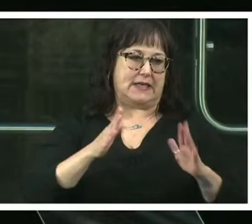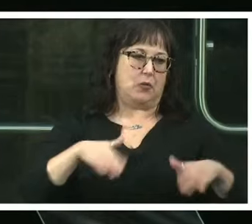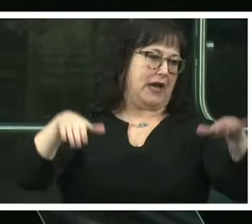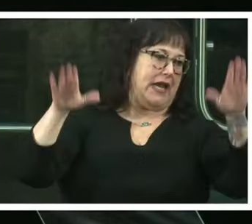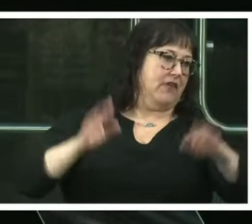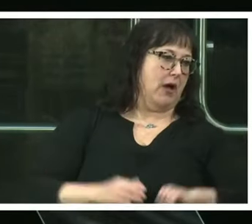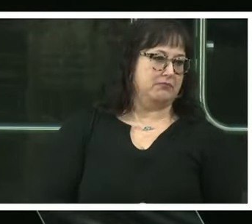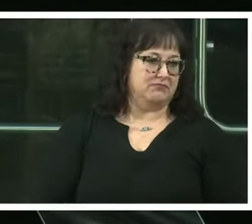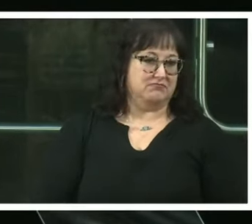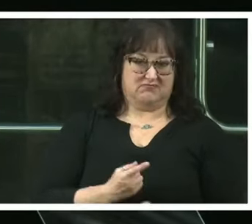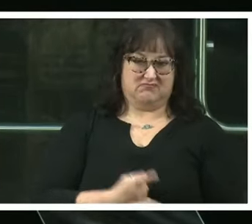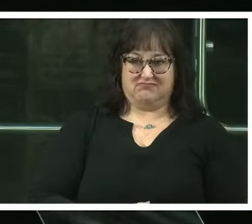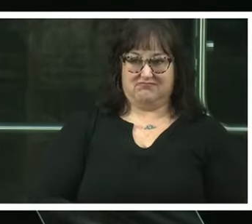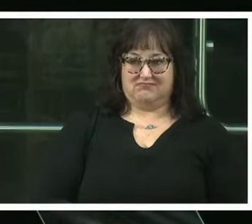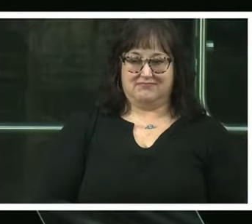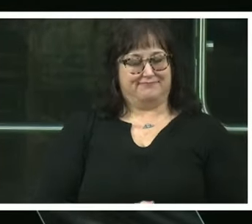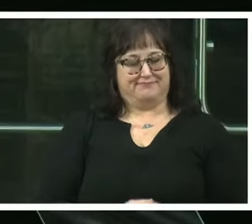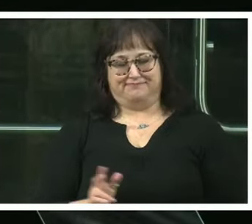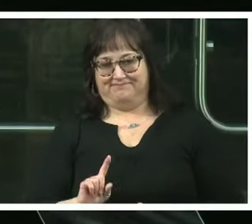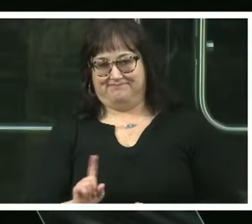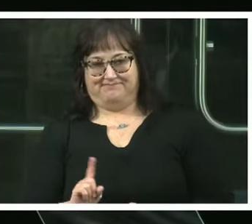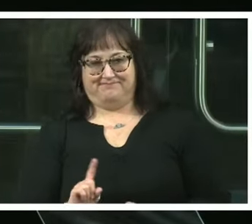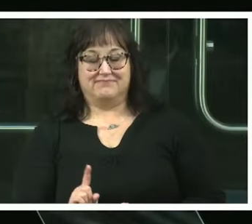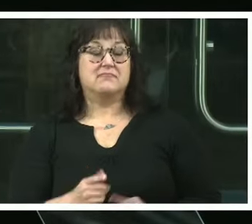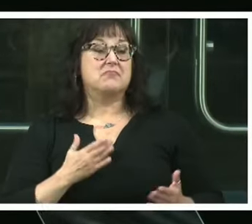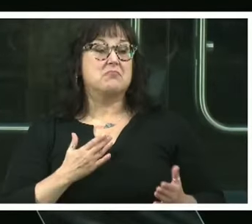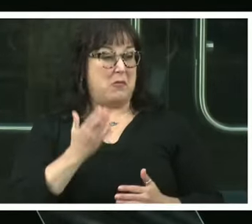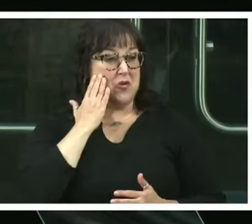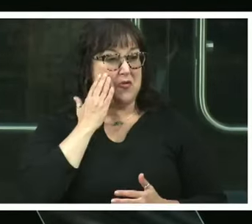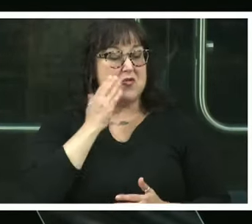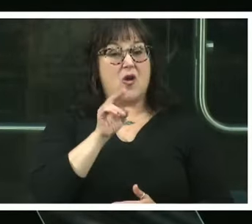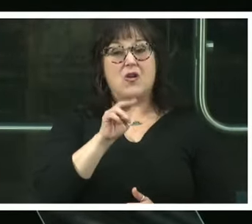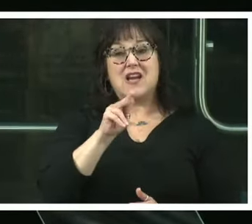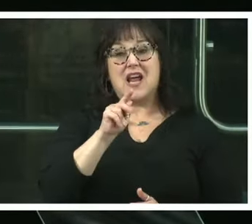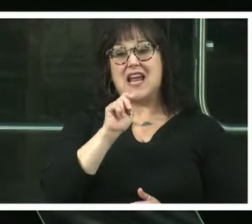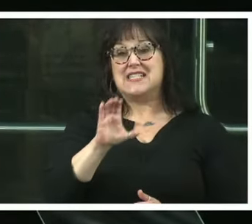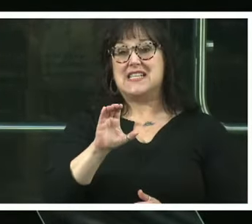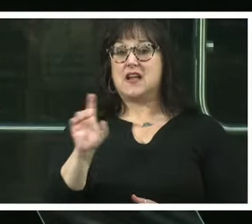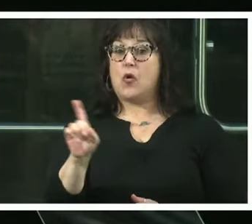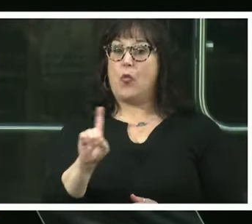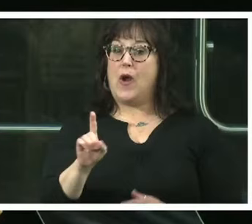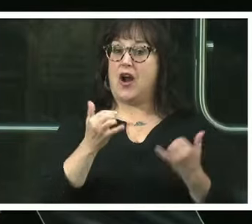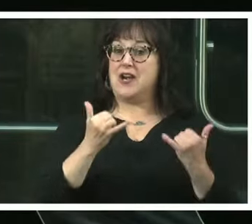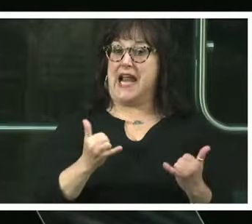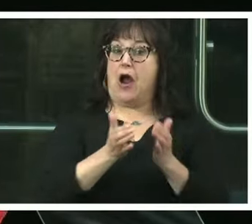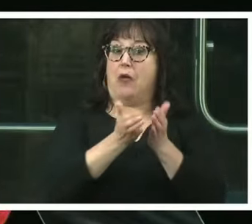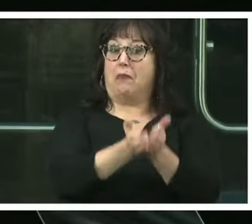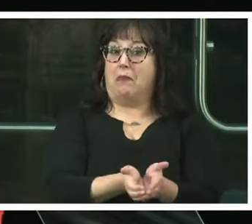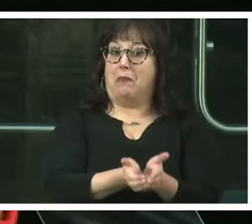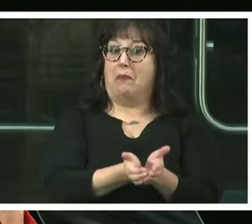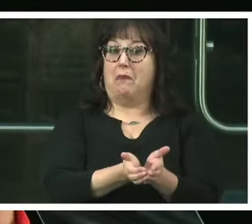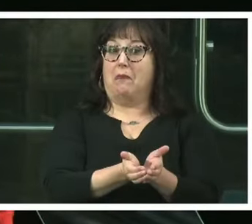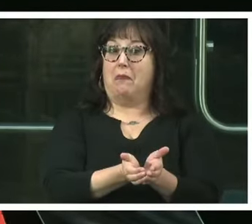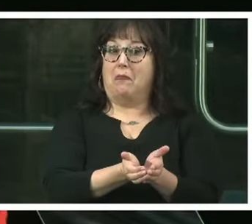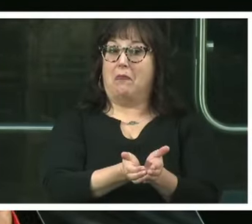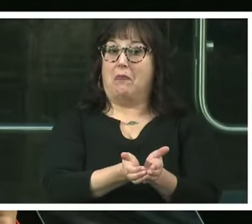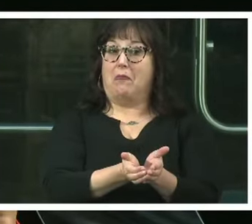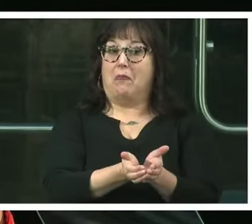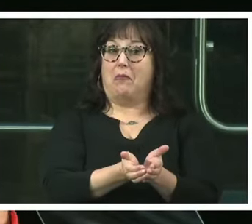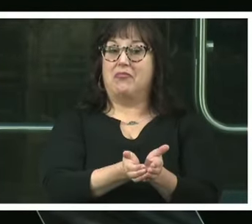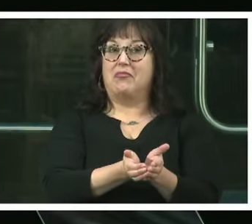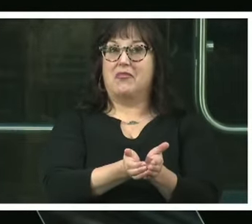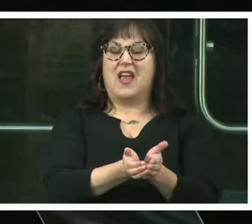No. In fact, you might know where the Niantic rests to this day, right at the foot of